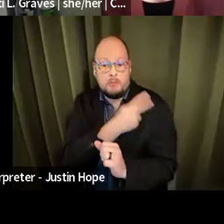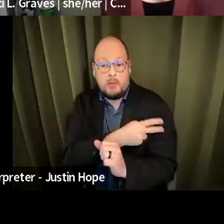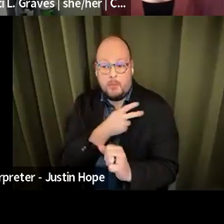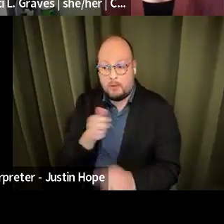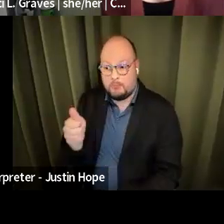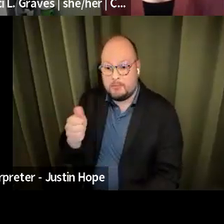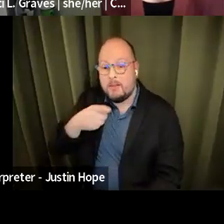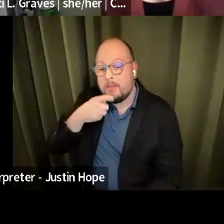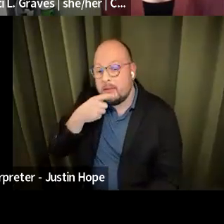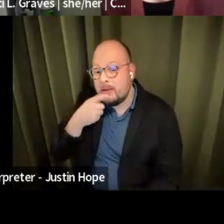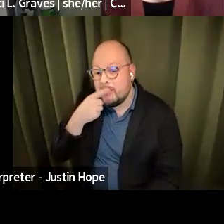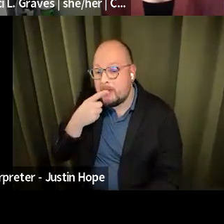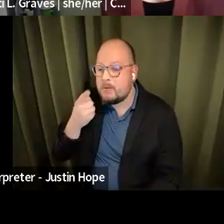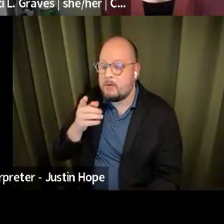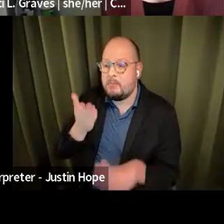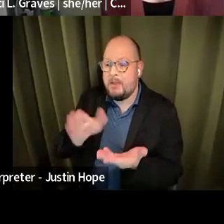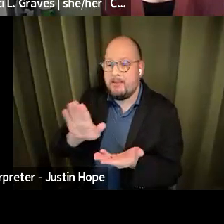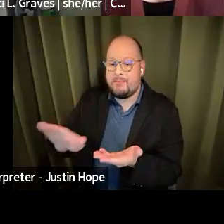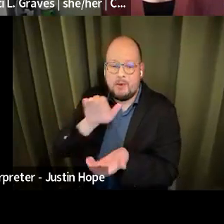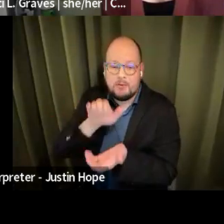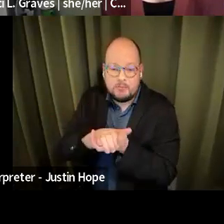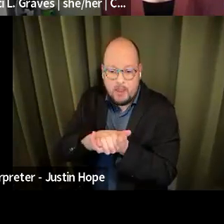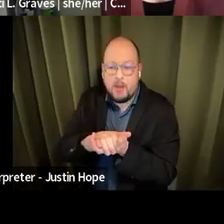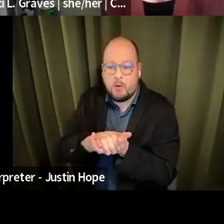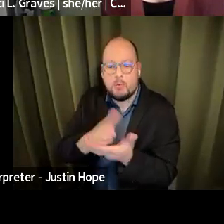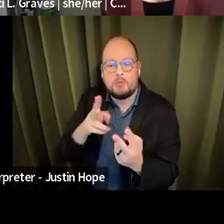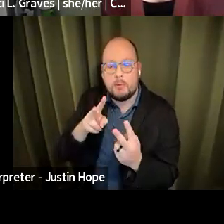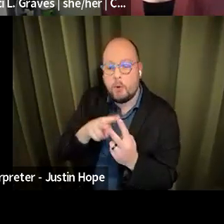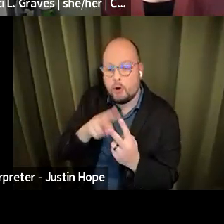hearing, but the spouse or partner, significant other, or